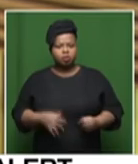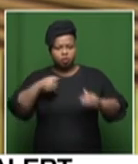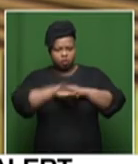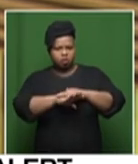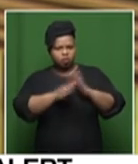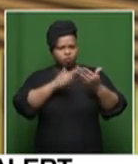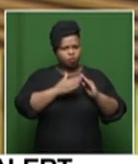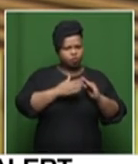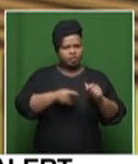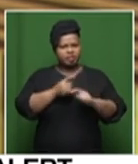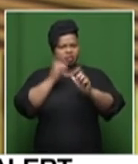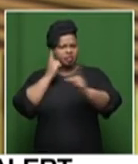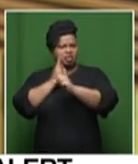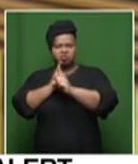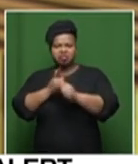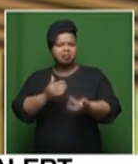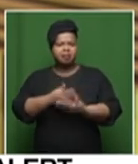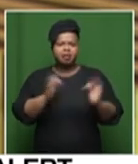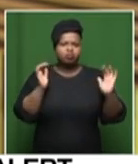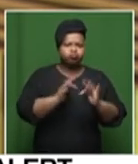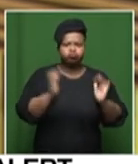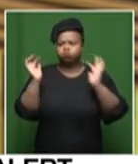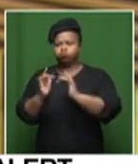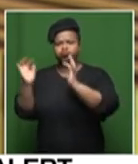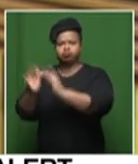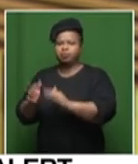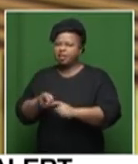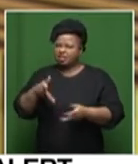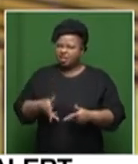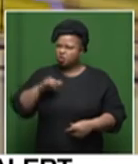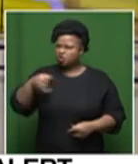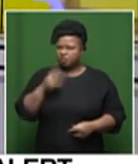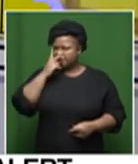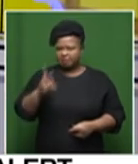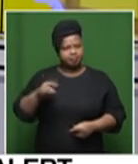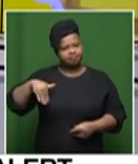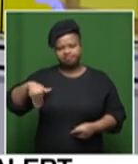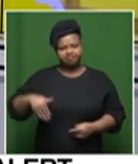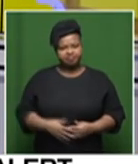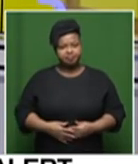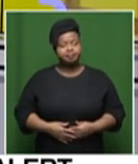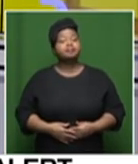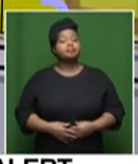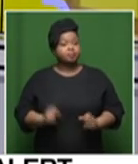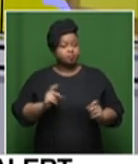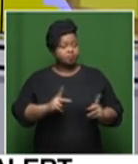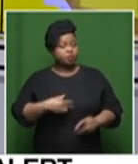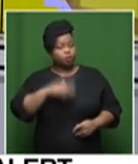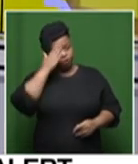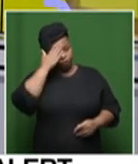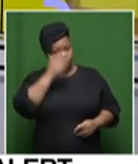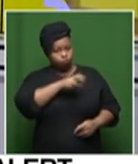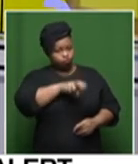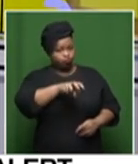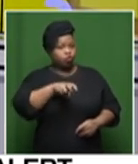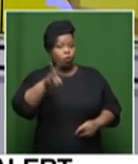cities and so on, but we haven't seen anything like that here in Johannesburg so far. All right. We'll leave it there. We'll check in again with you. We know that you are moving